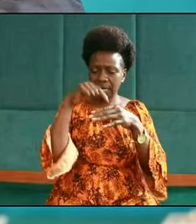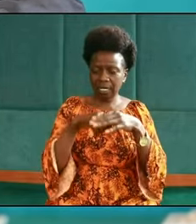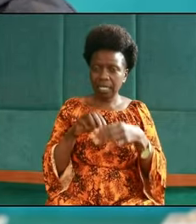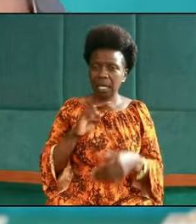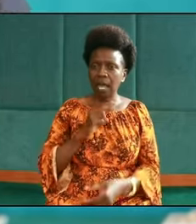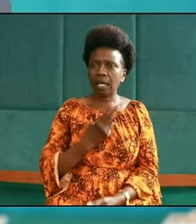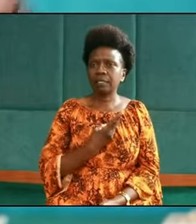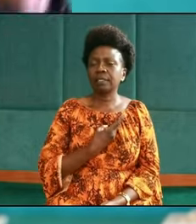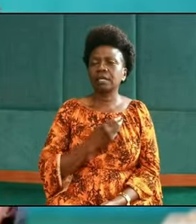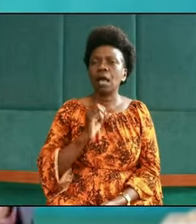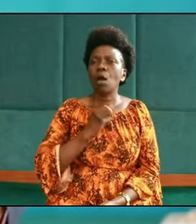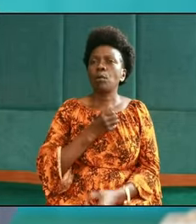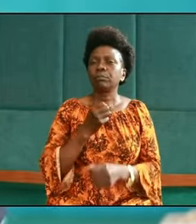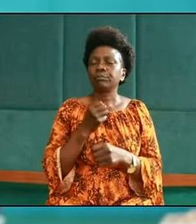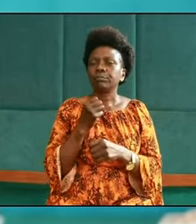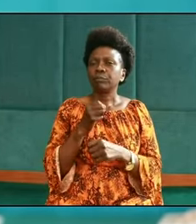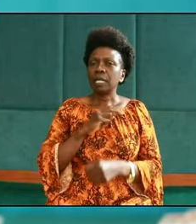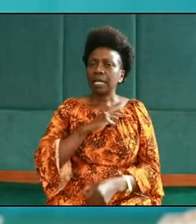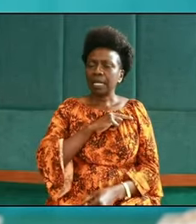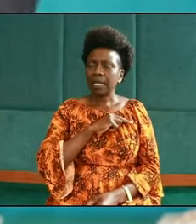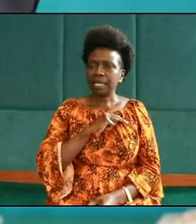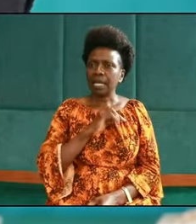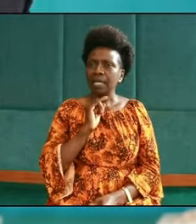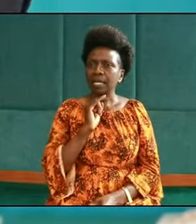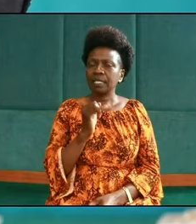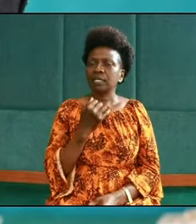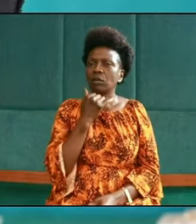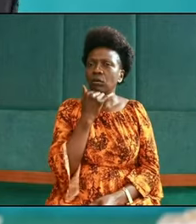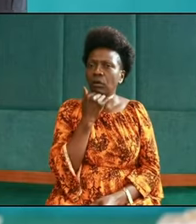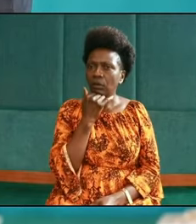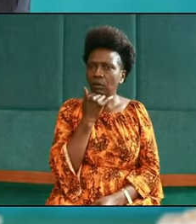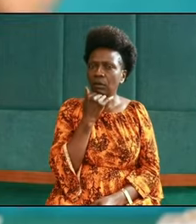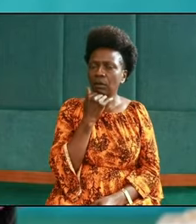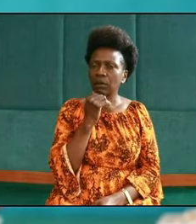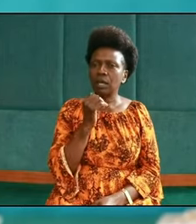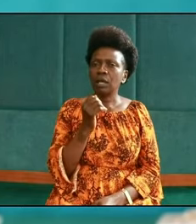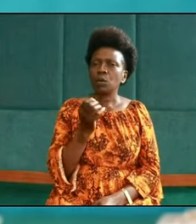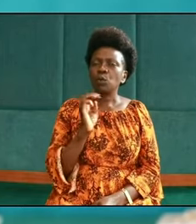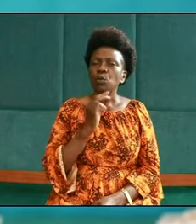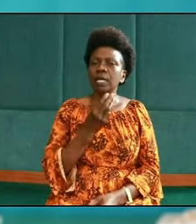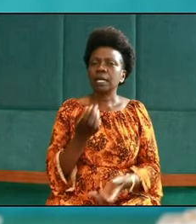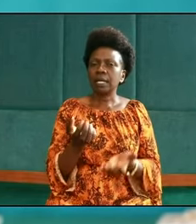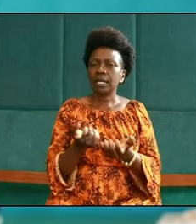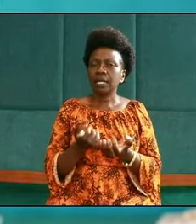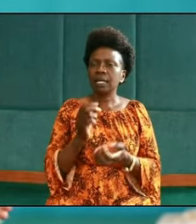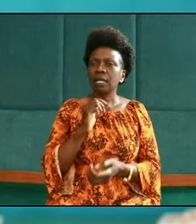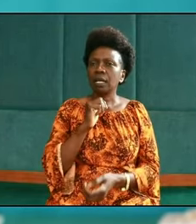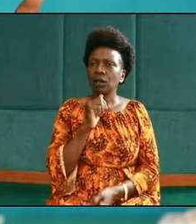us, our raw nature is wrong. And we need